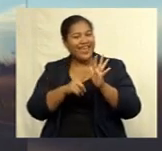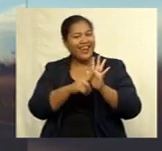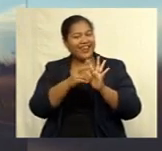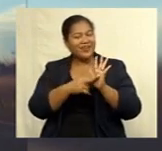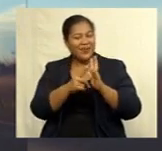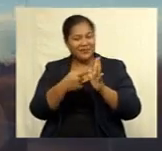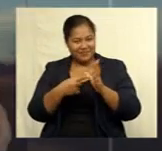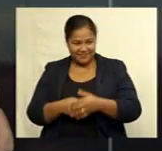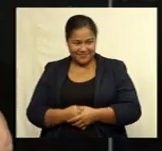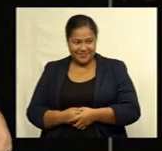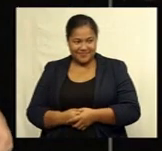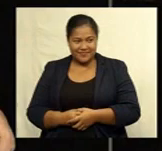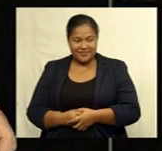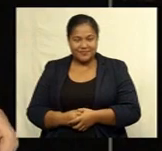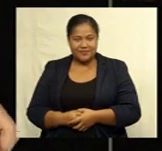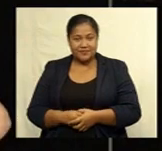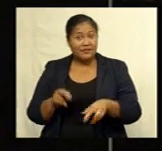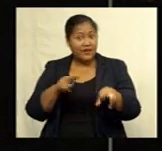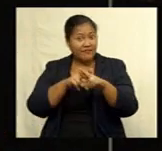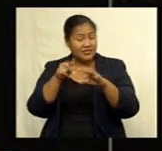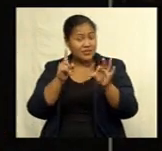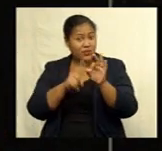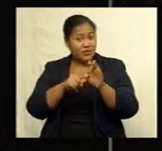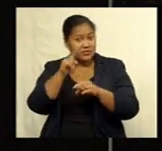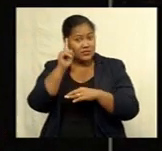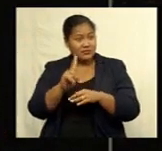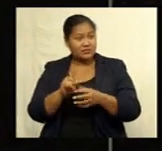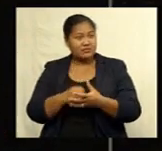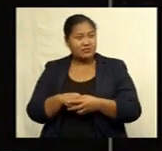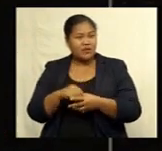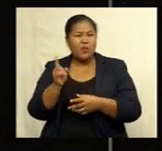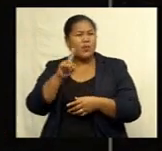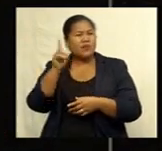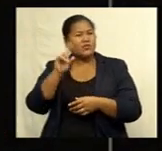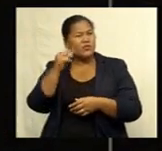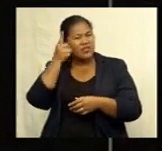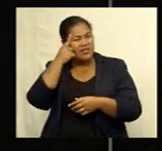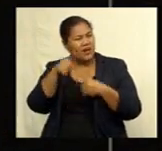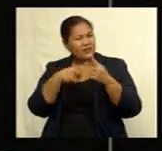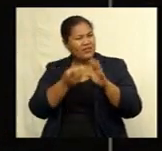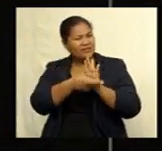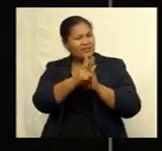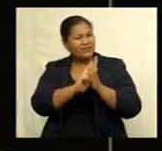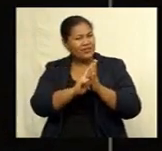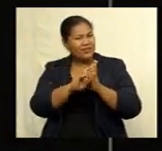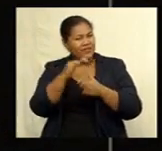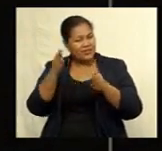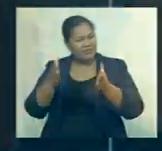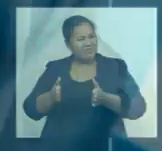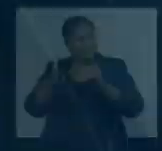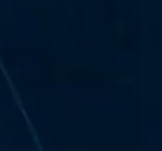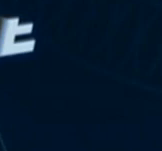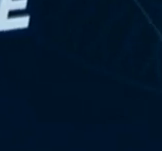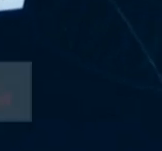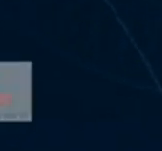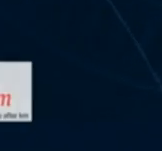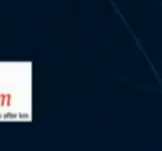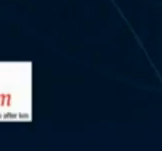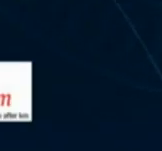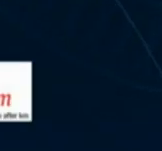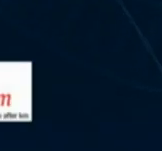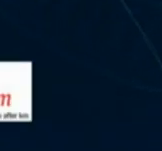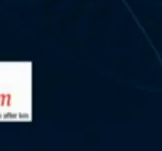Turangaiviu. In Fijian Pulse, we ask, what do you think about the review of the containment borders?